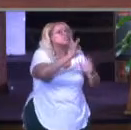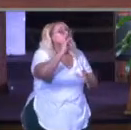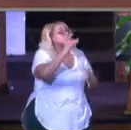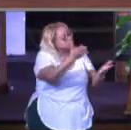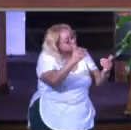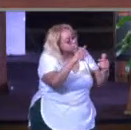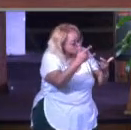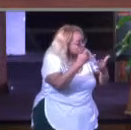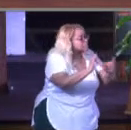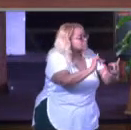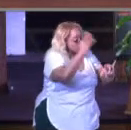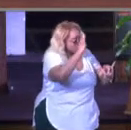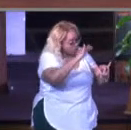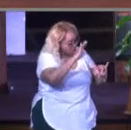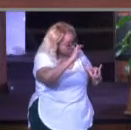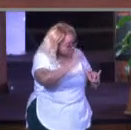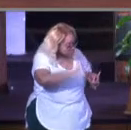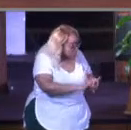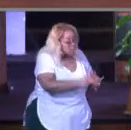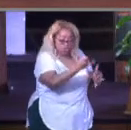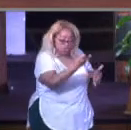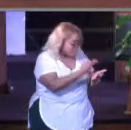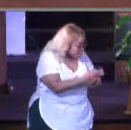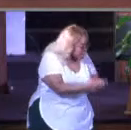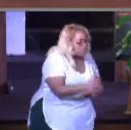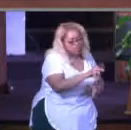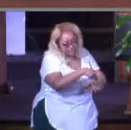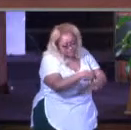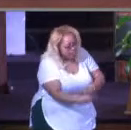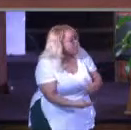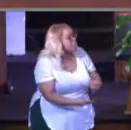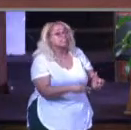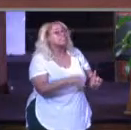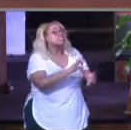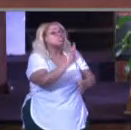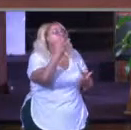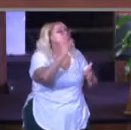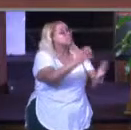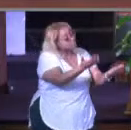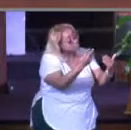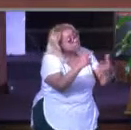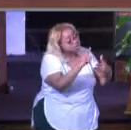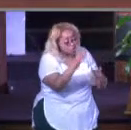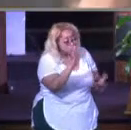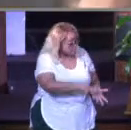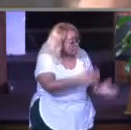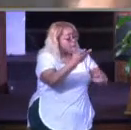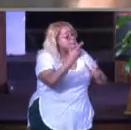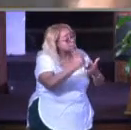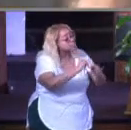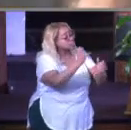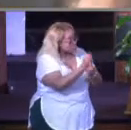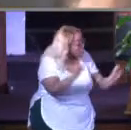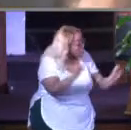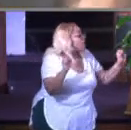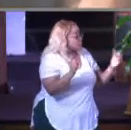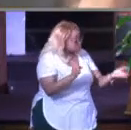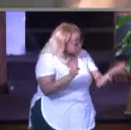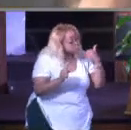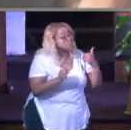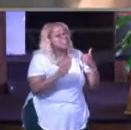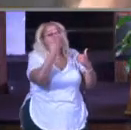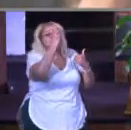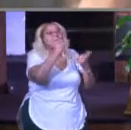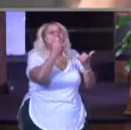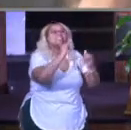will say, you are still God's child, even though you fell down here. The Spirit is the one who said, yeah, you messed up, but you're still saved